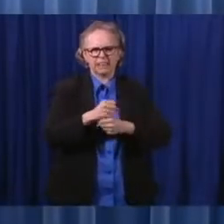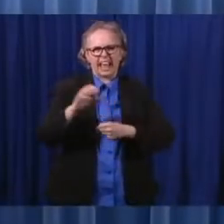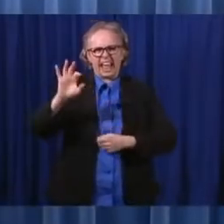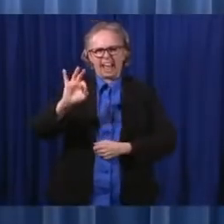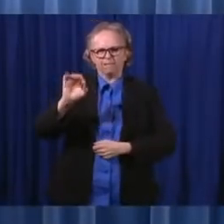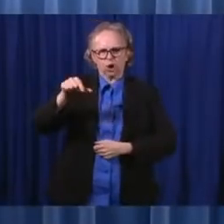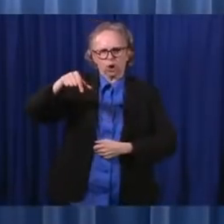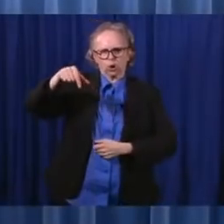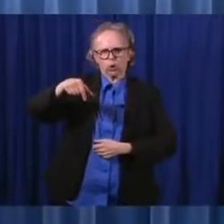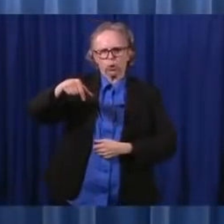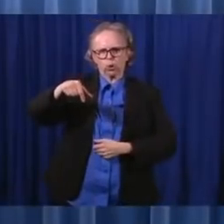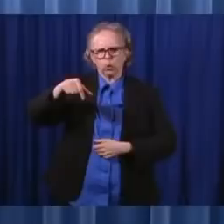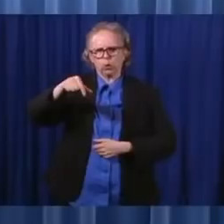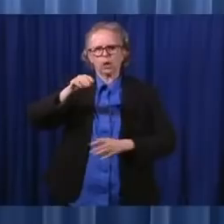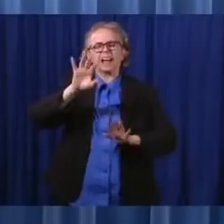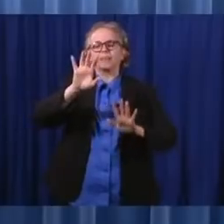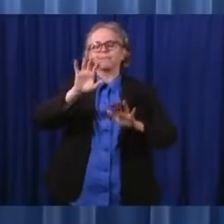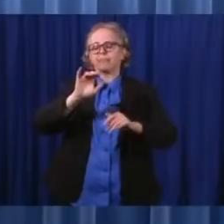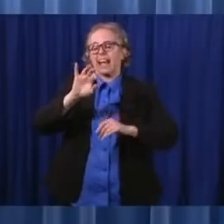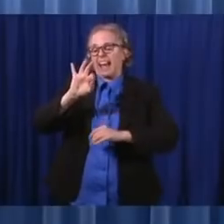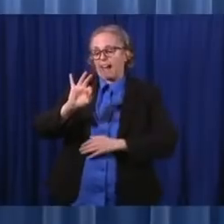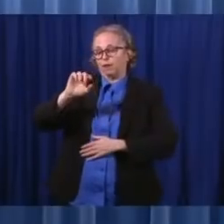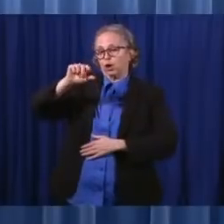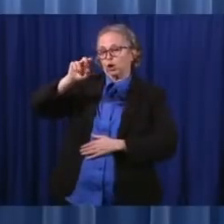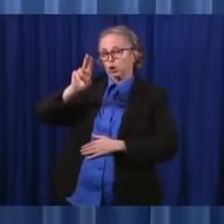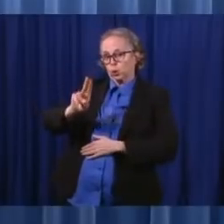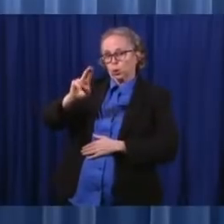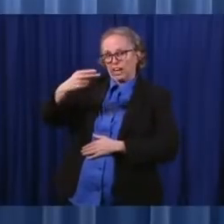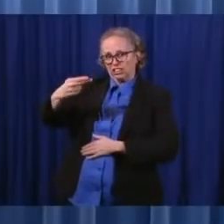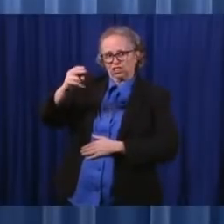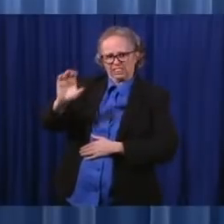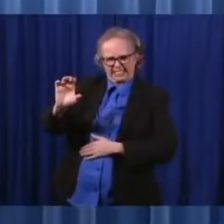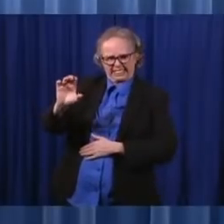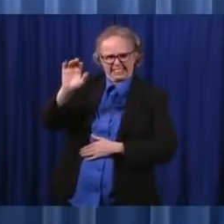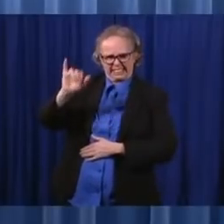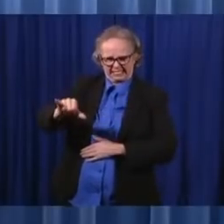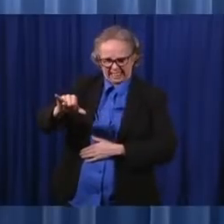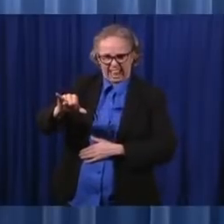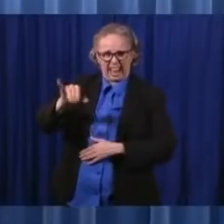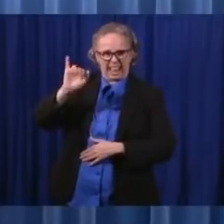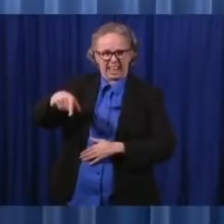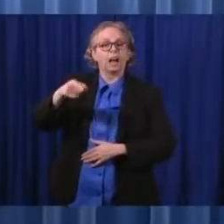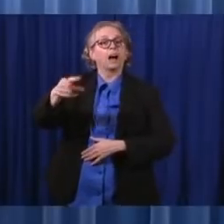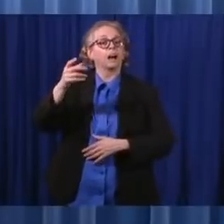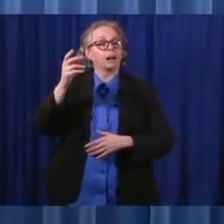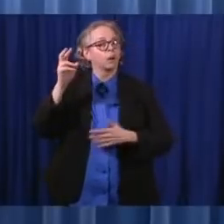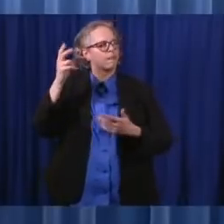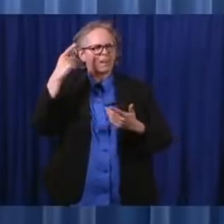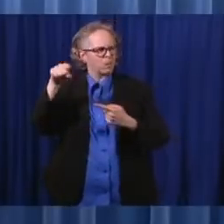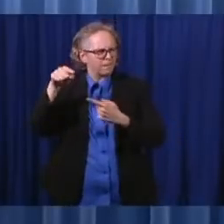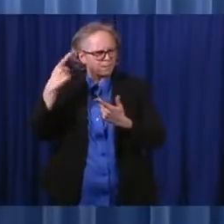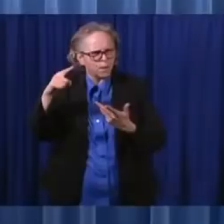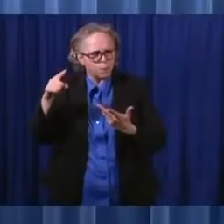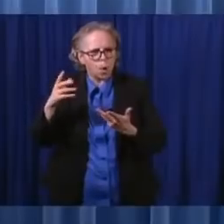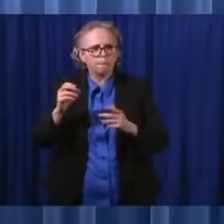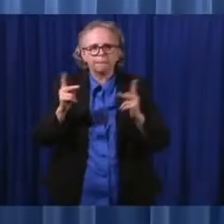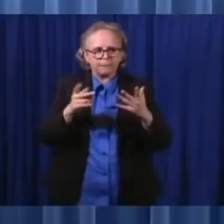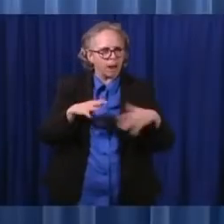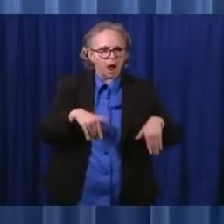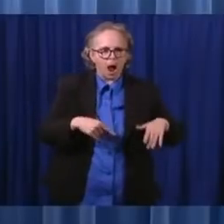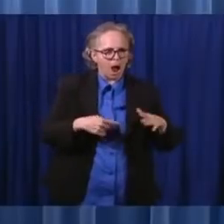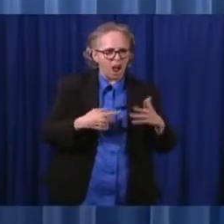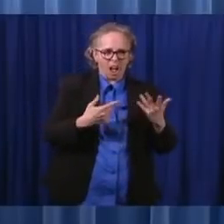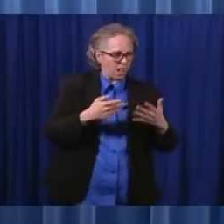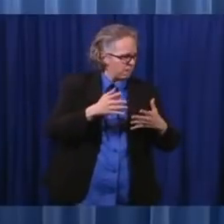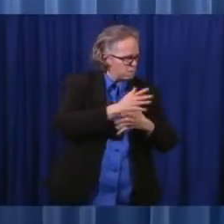over the state, are places where people who may not have a primary care provider can call to get more information about where they can get tested. And they can